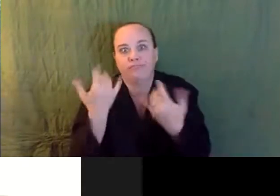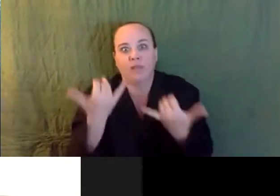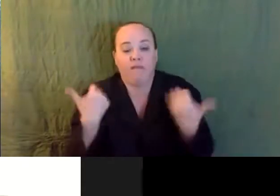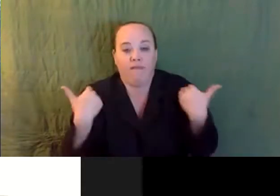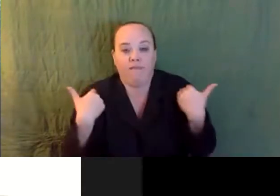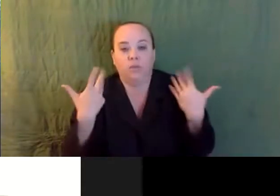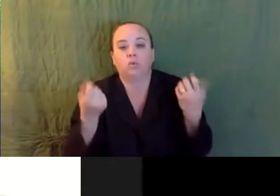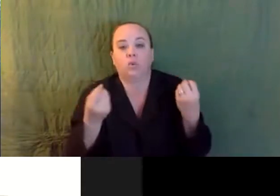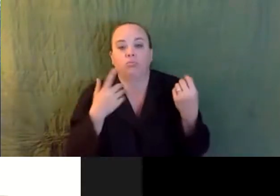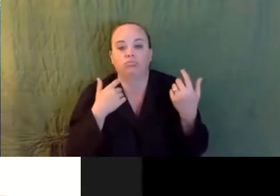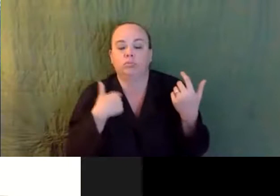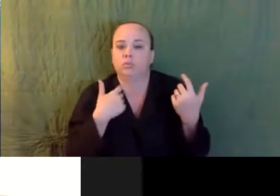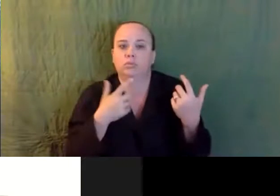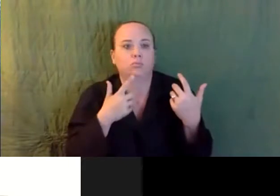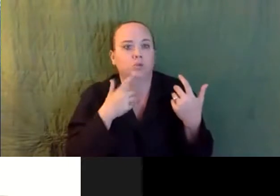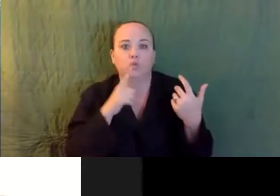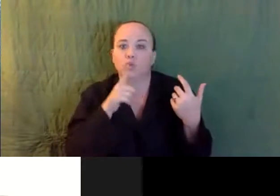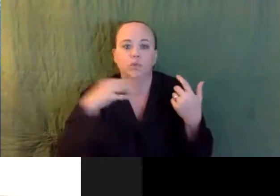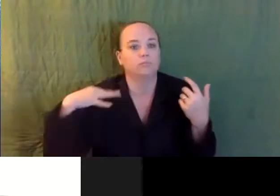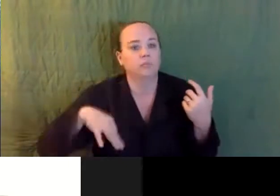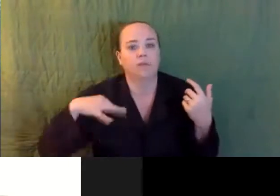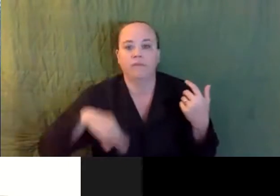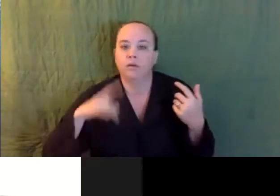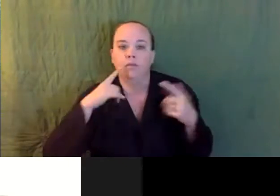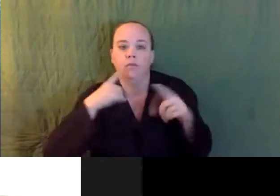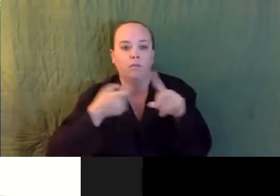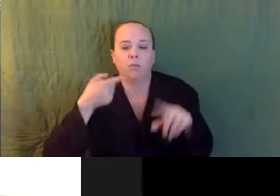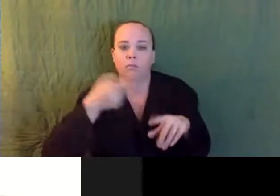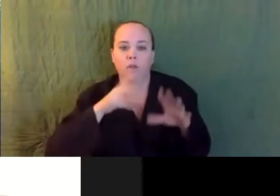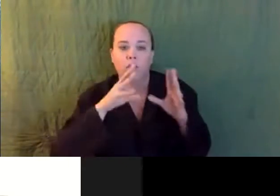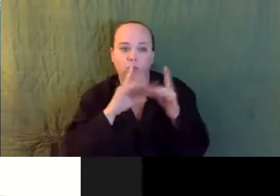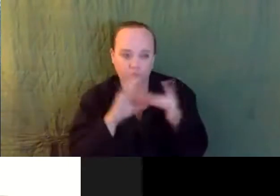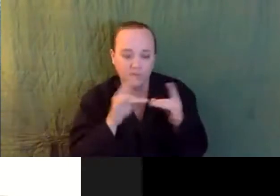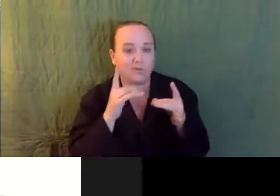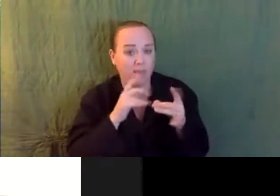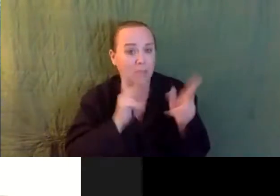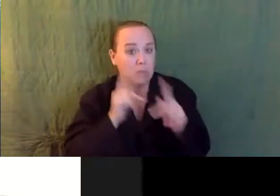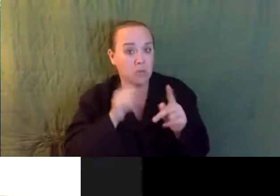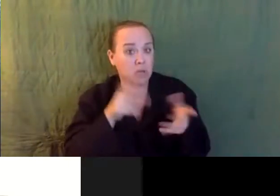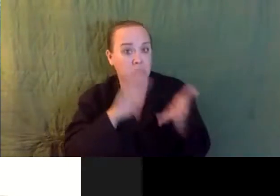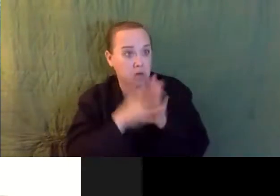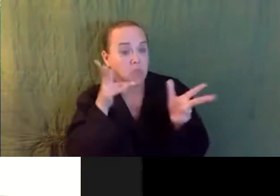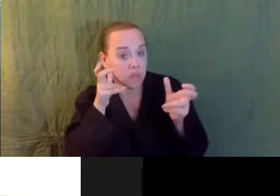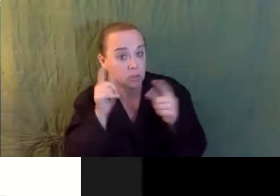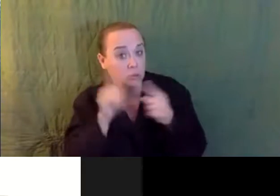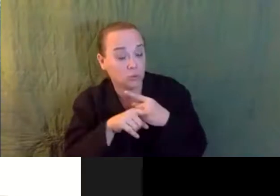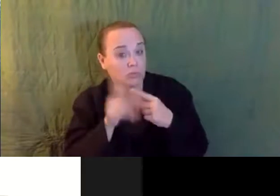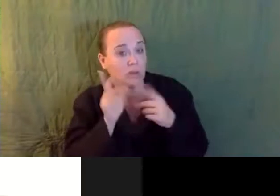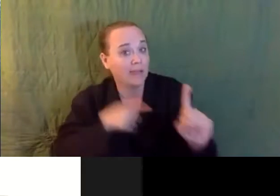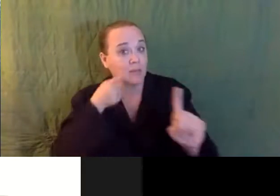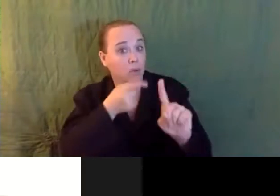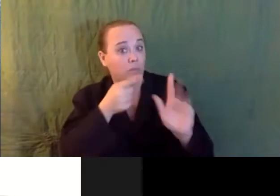get a lot out of that conversation. And I think people need to be heard. That's the purpose of representation. So that's what I'm focusing on